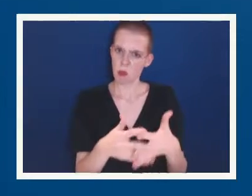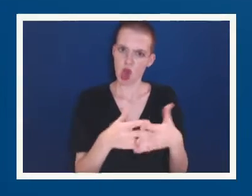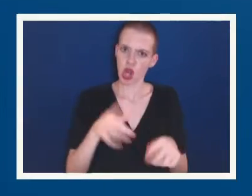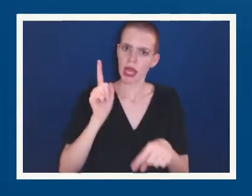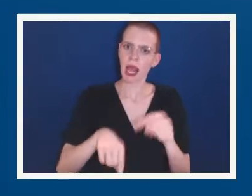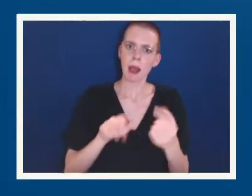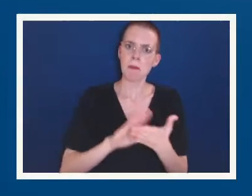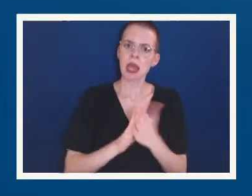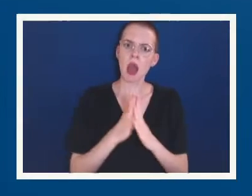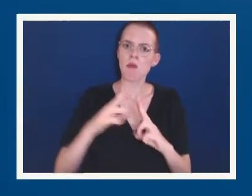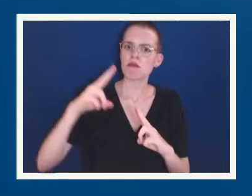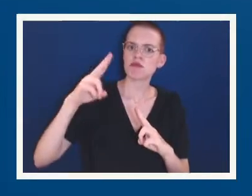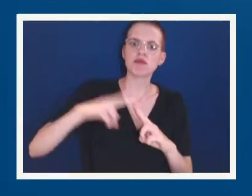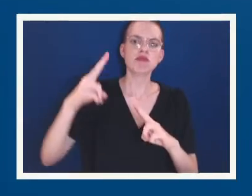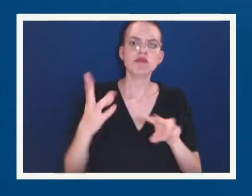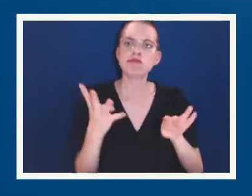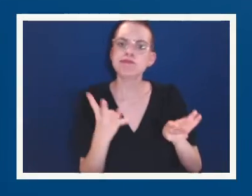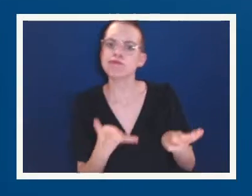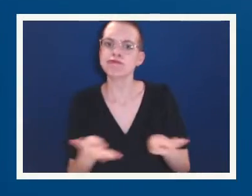will be. We will be.